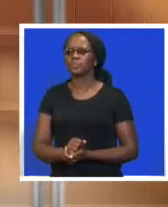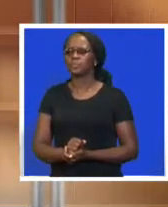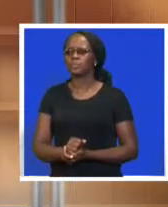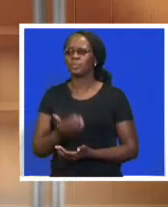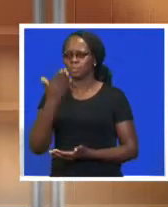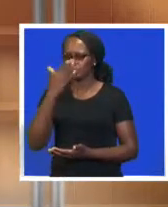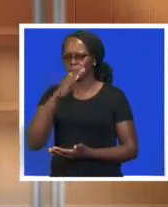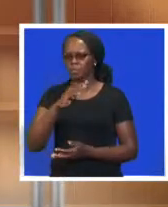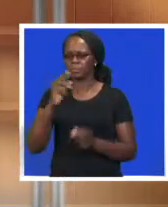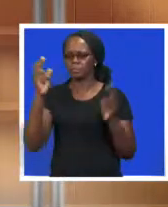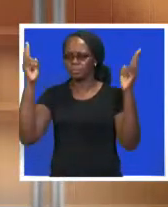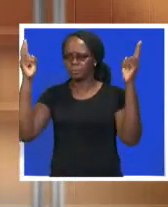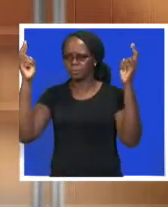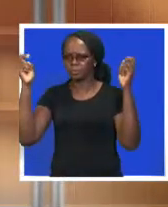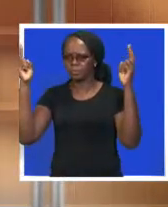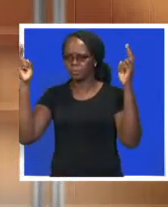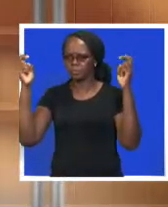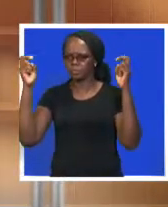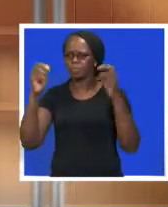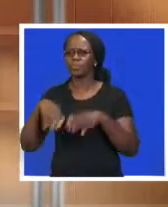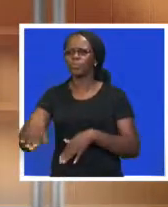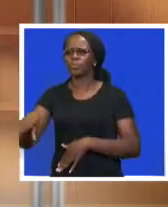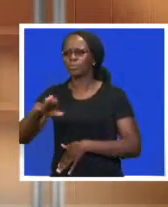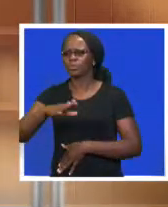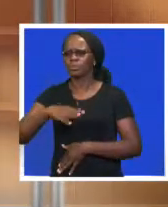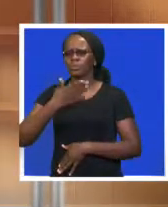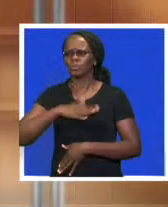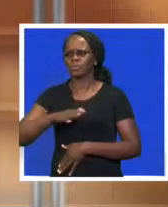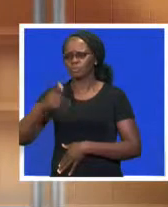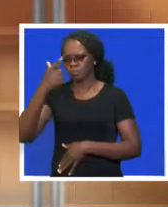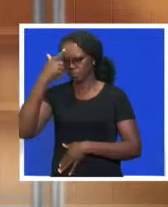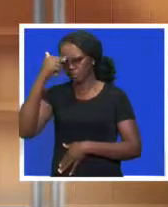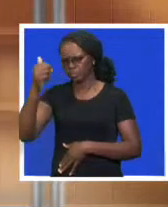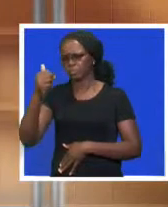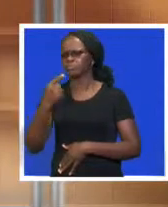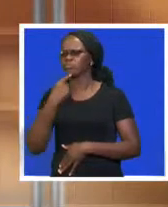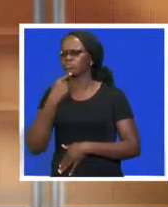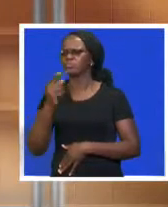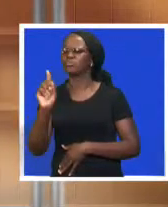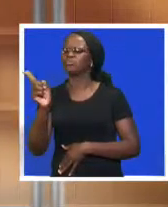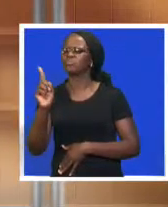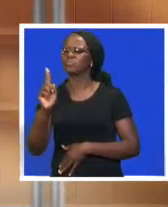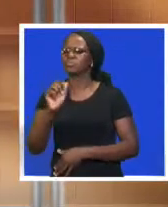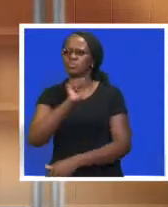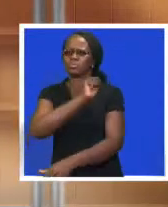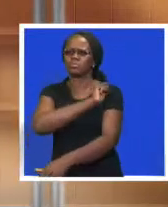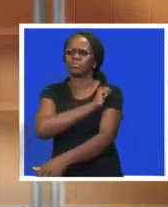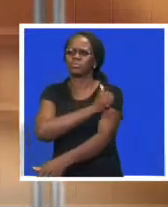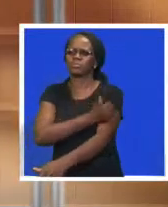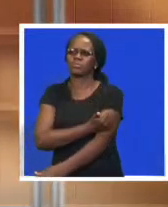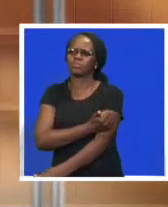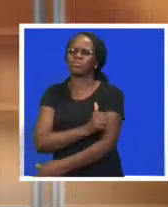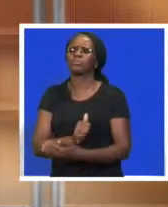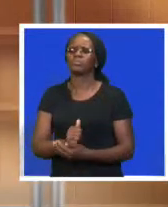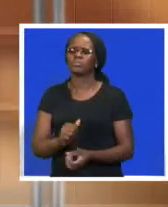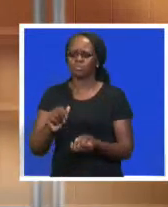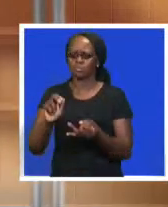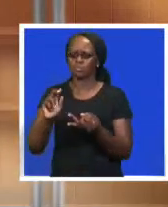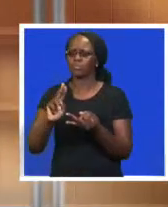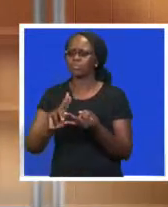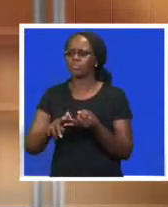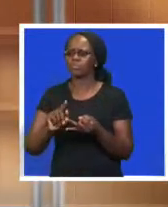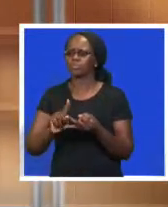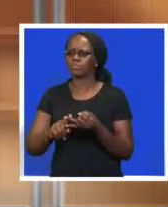of the lesson, or at the end of the lesson, you should know how to define authority, explain the importance of